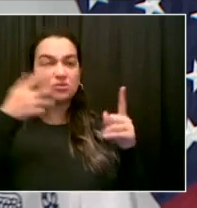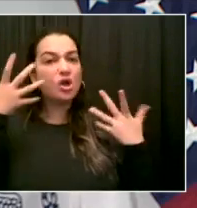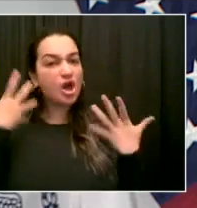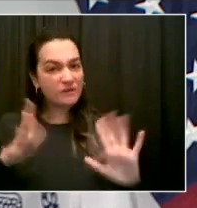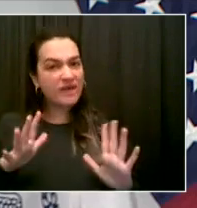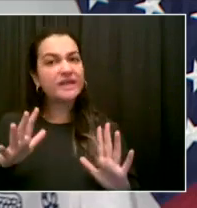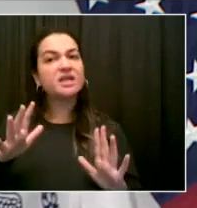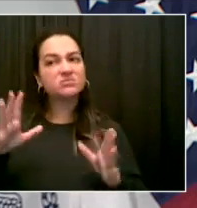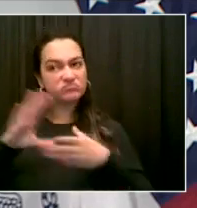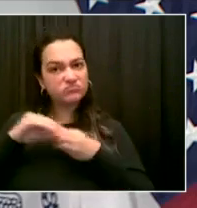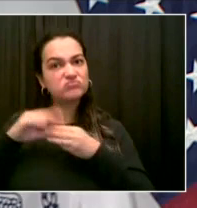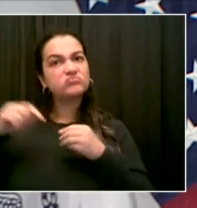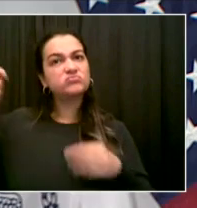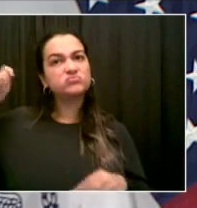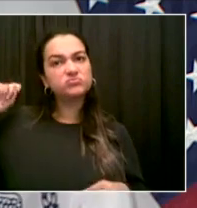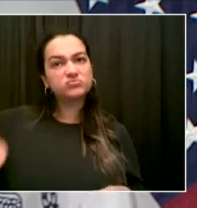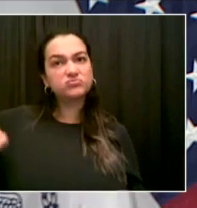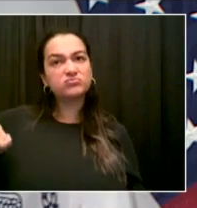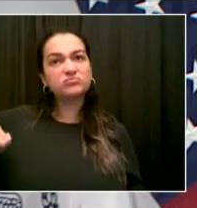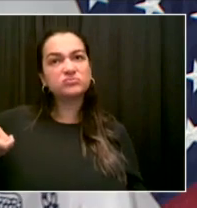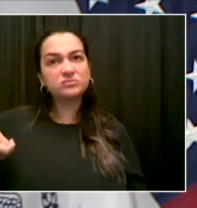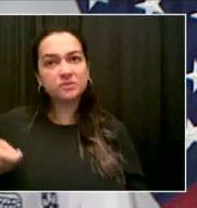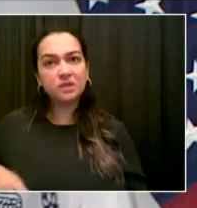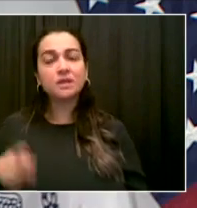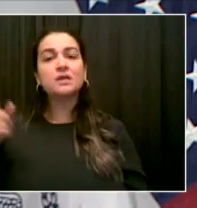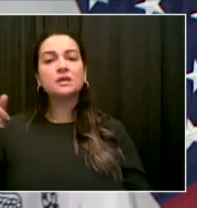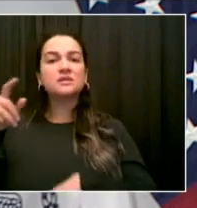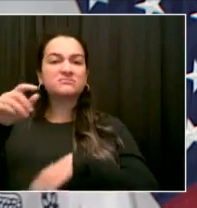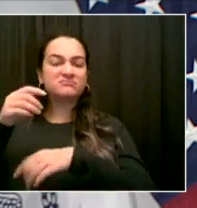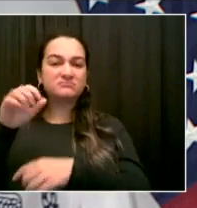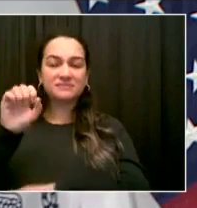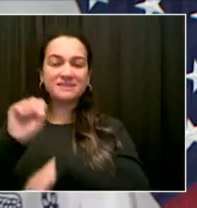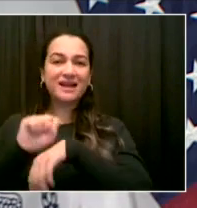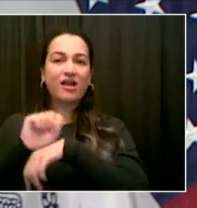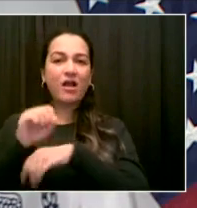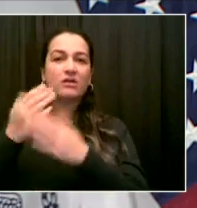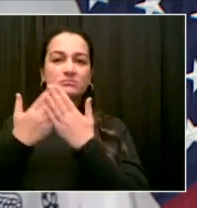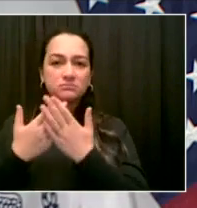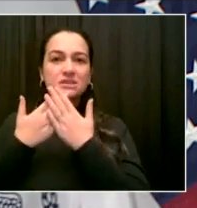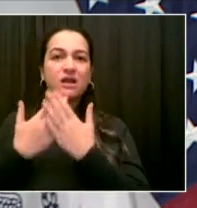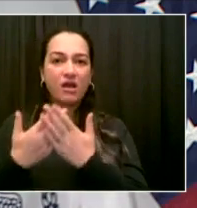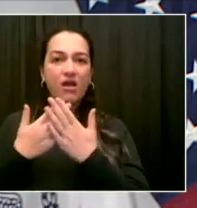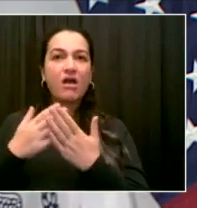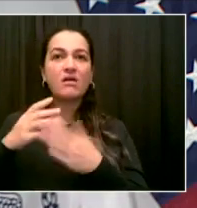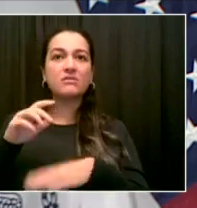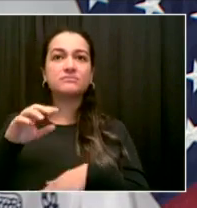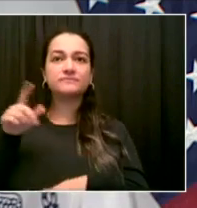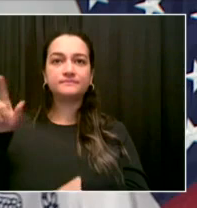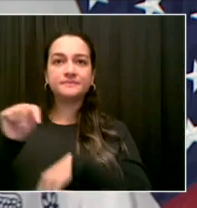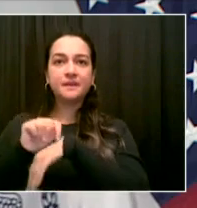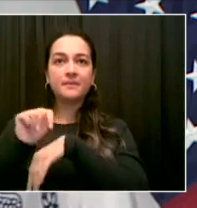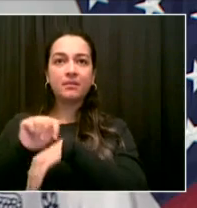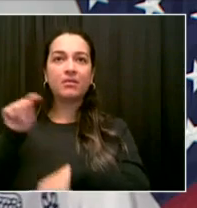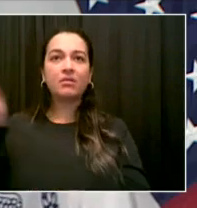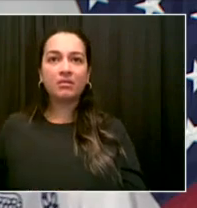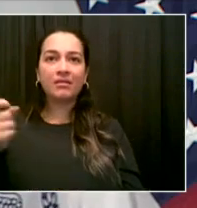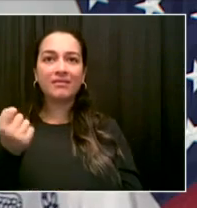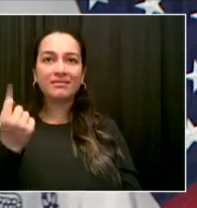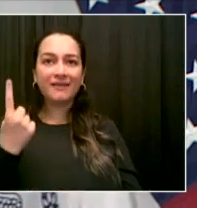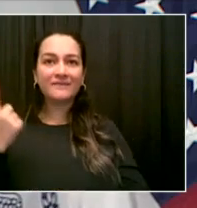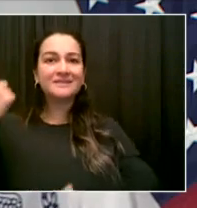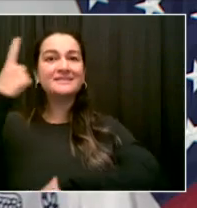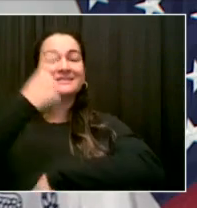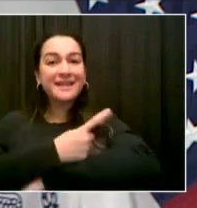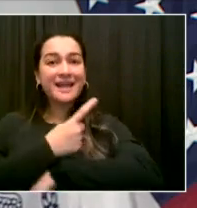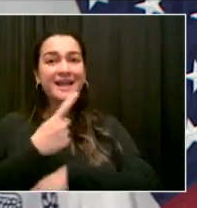law. Judge Louis Knock in the Bronx cited an 11-day hate crime spree to justify his ruling. It